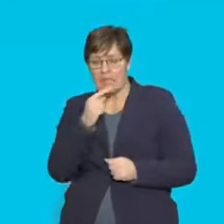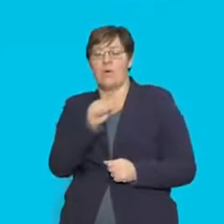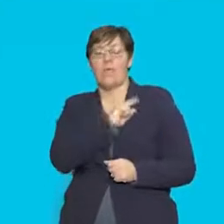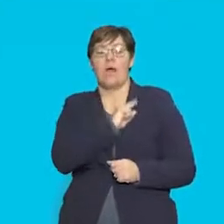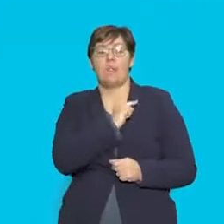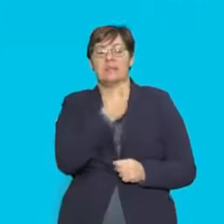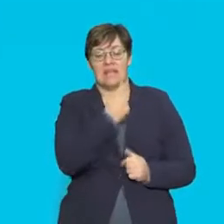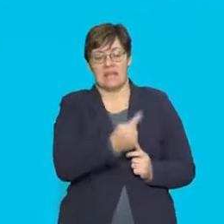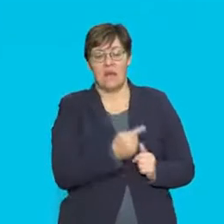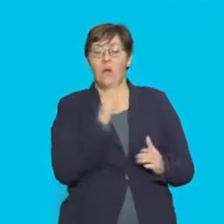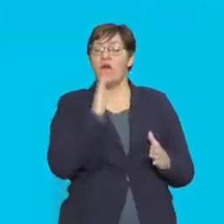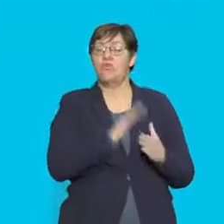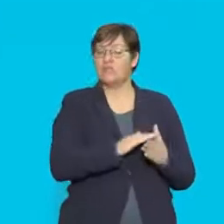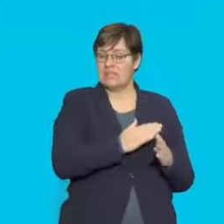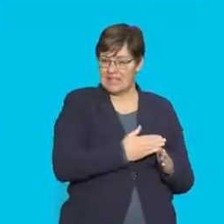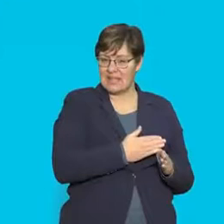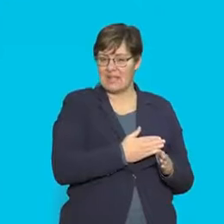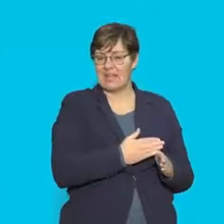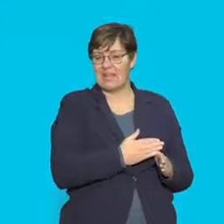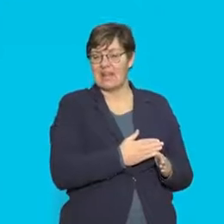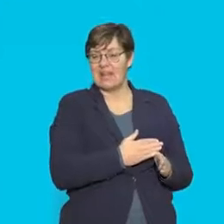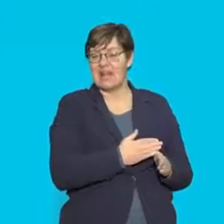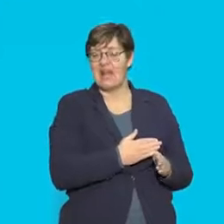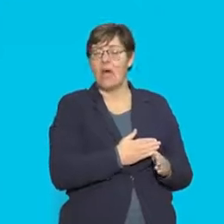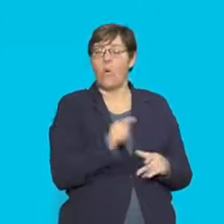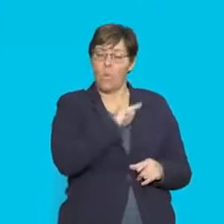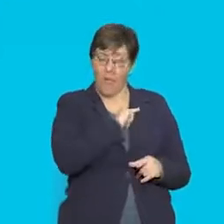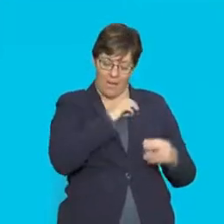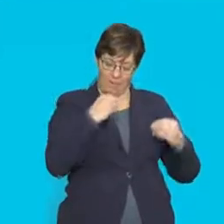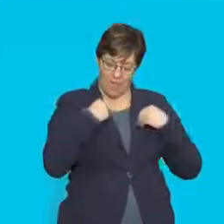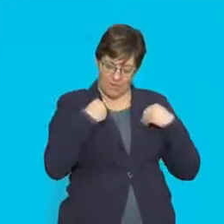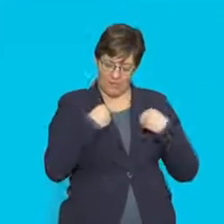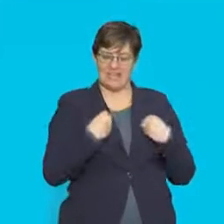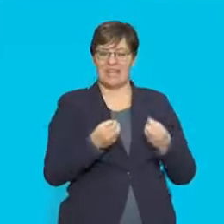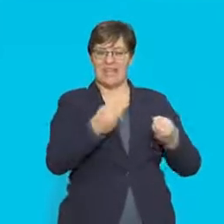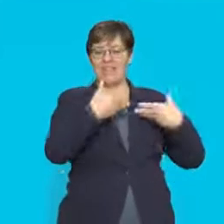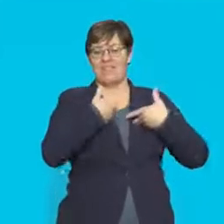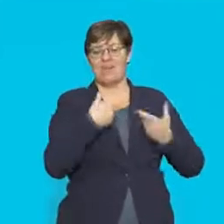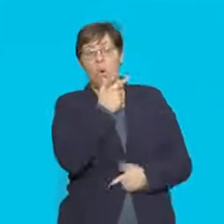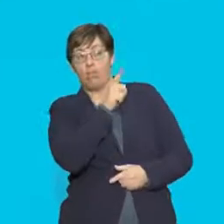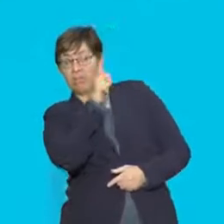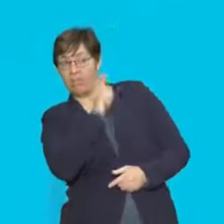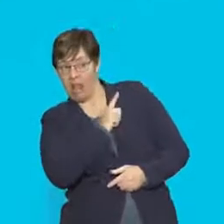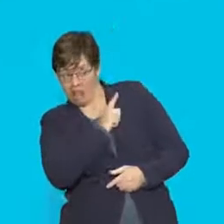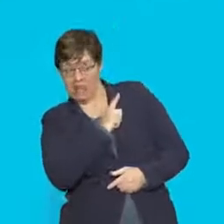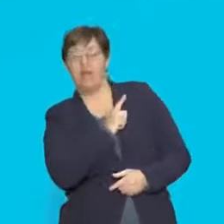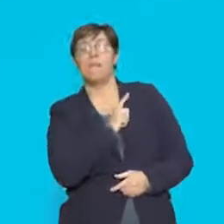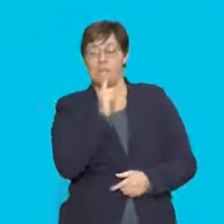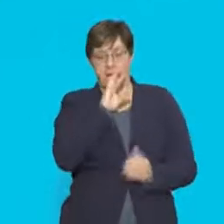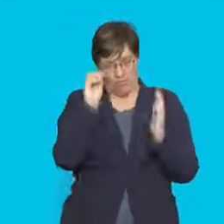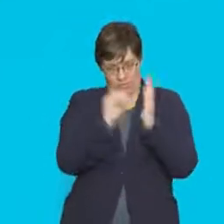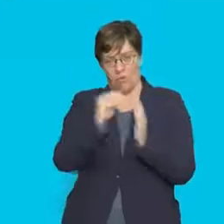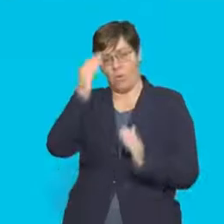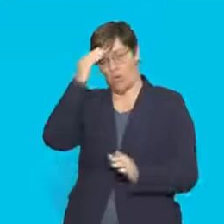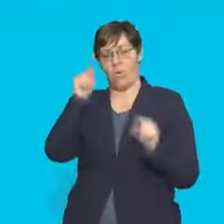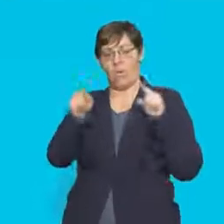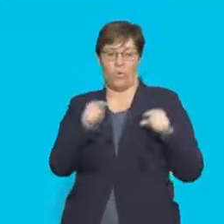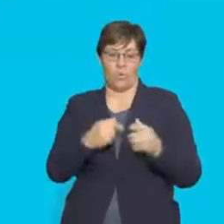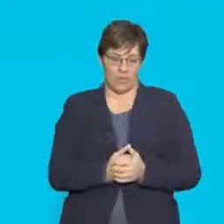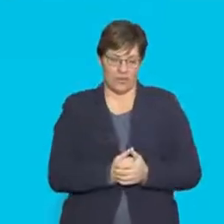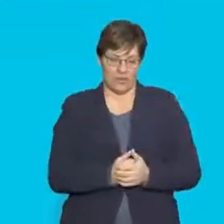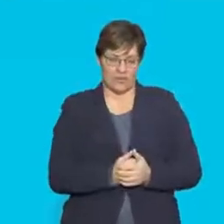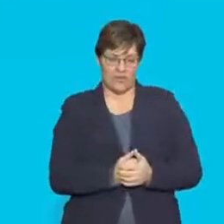validate it by giving it a reason based on the properties that maybe I was told when the question was starting. And